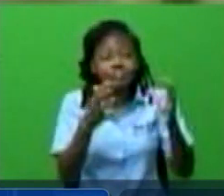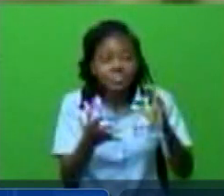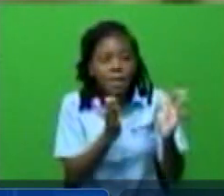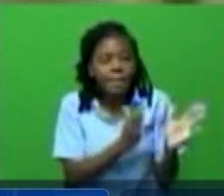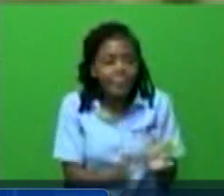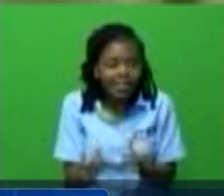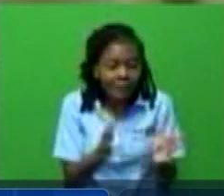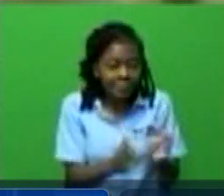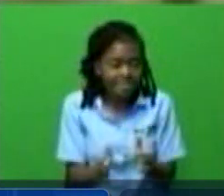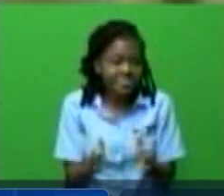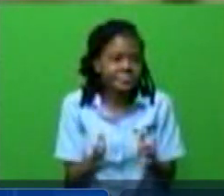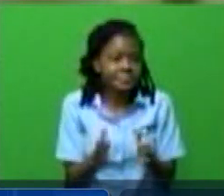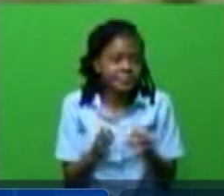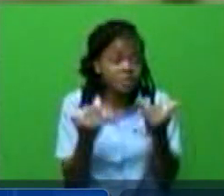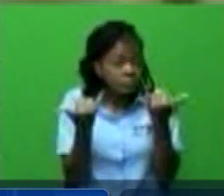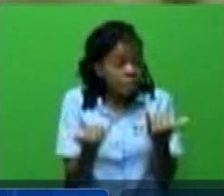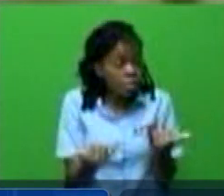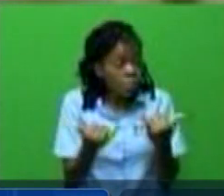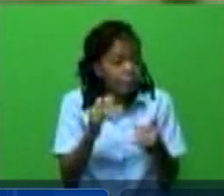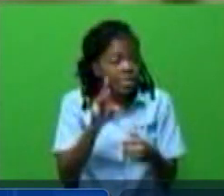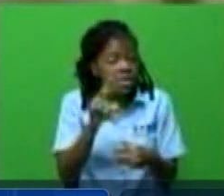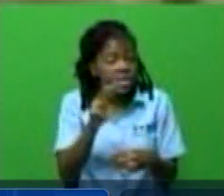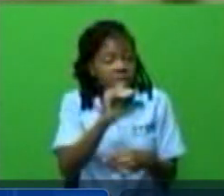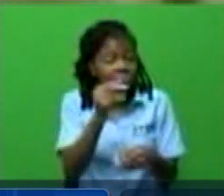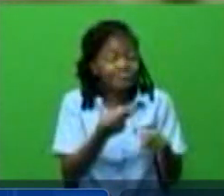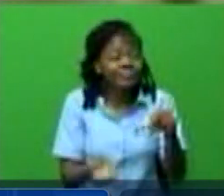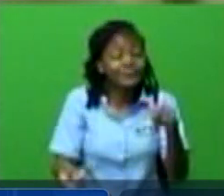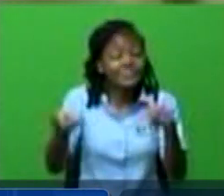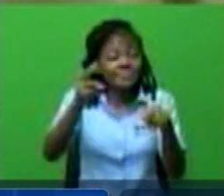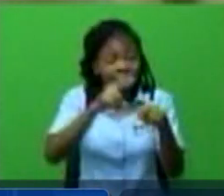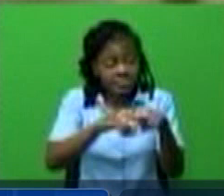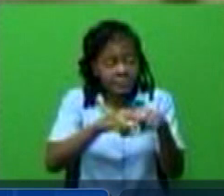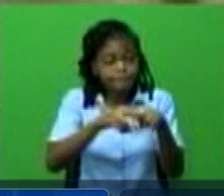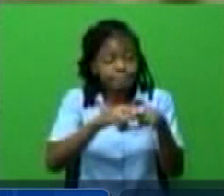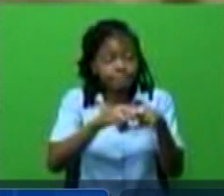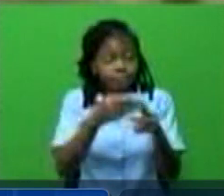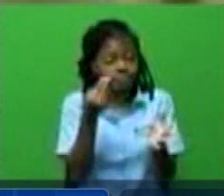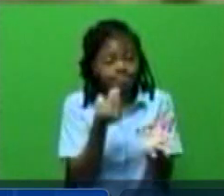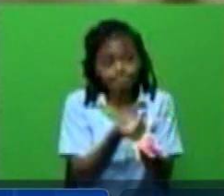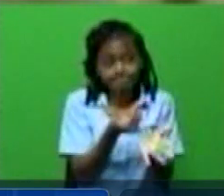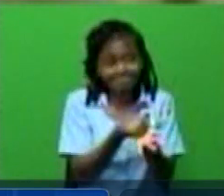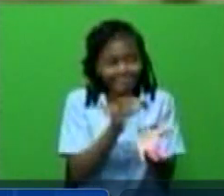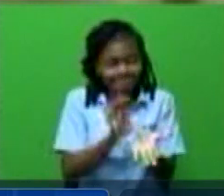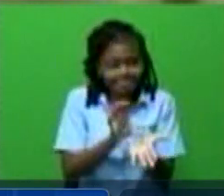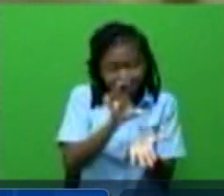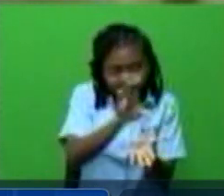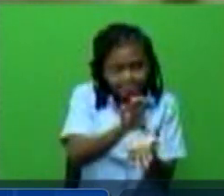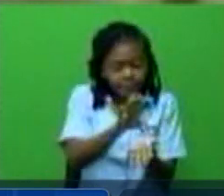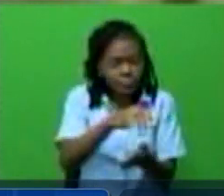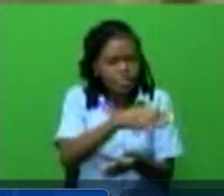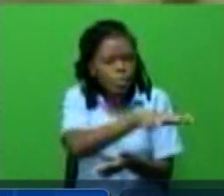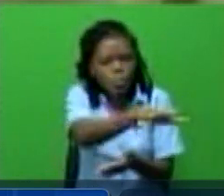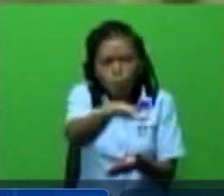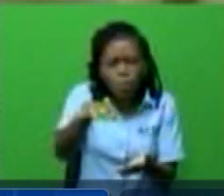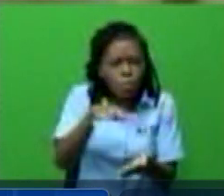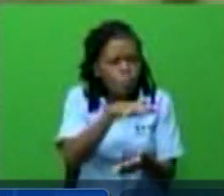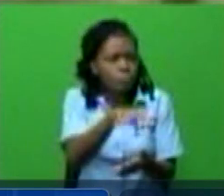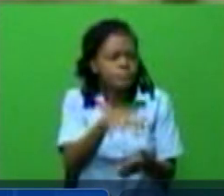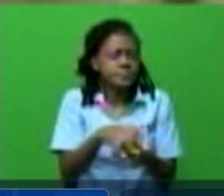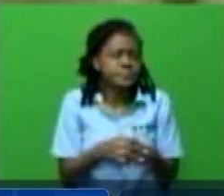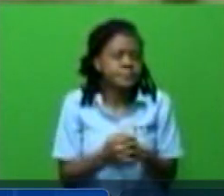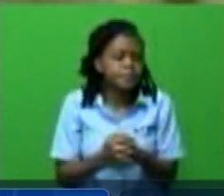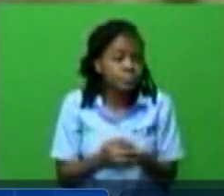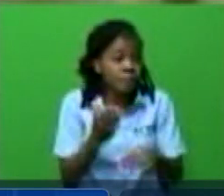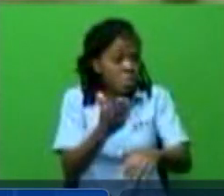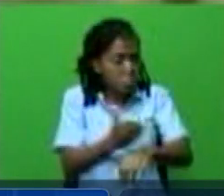respect to drainage, we have a nearly 82% increase in funding for drainage across the board. In improvements to